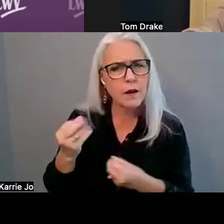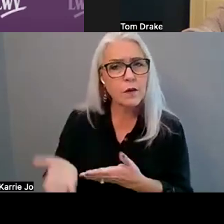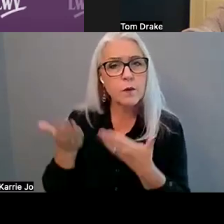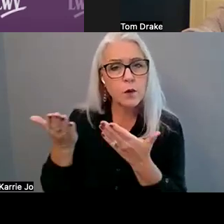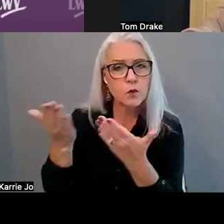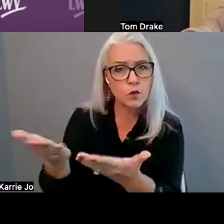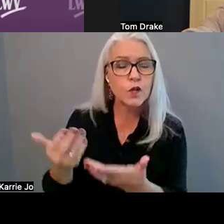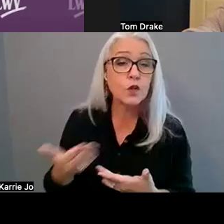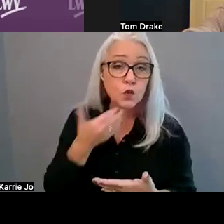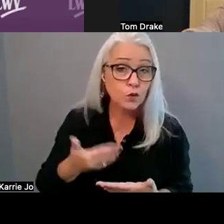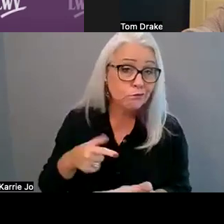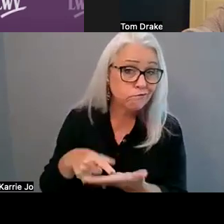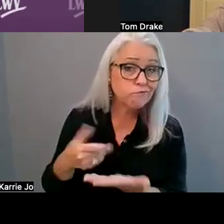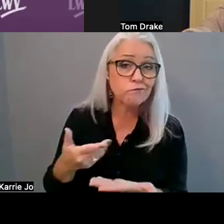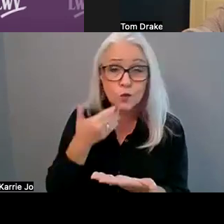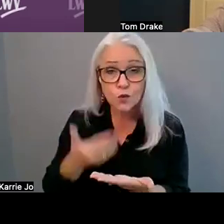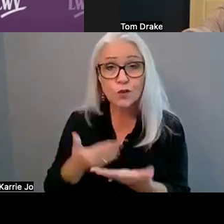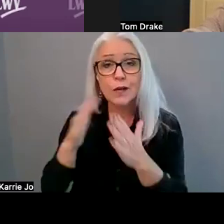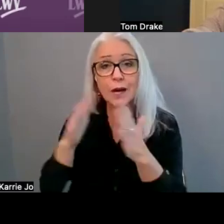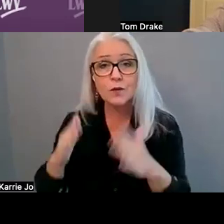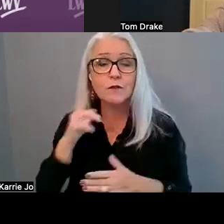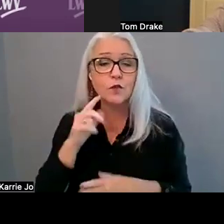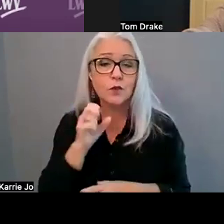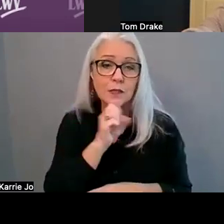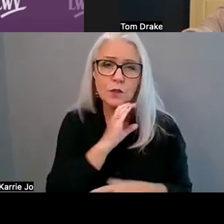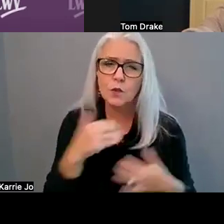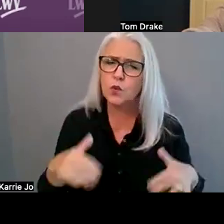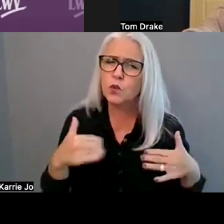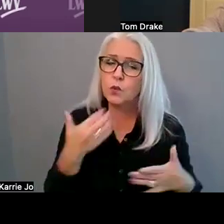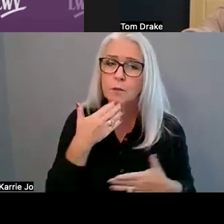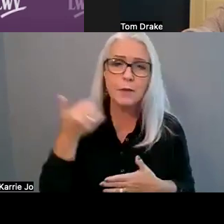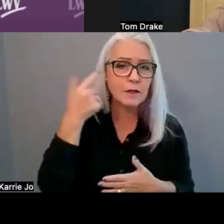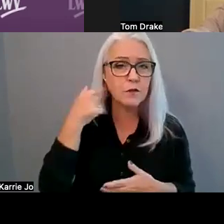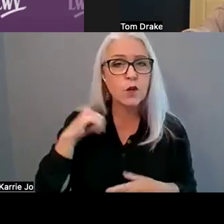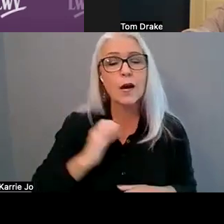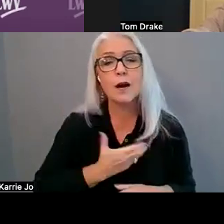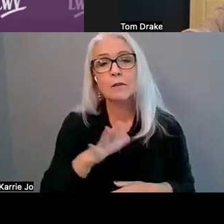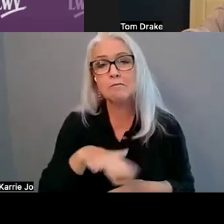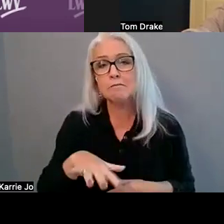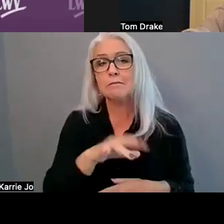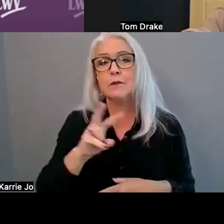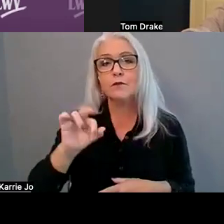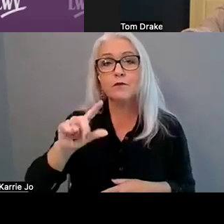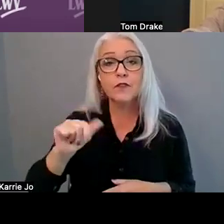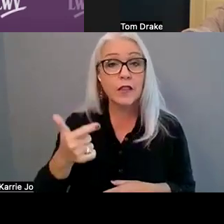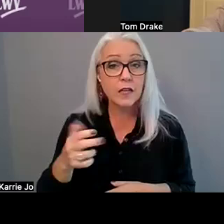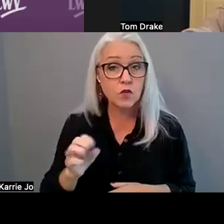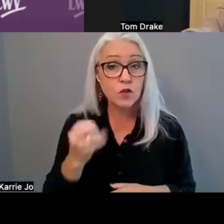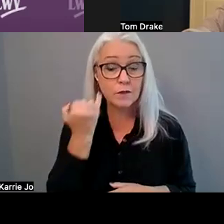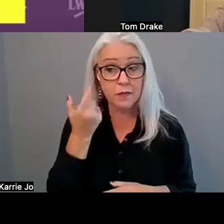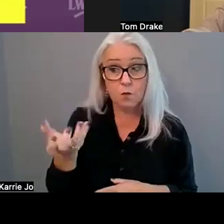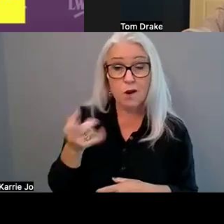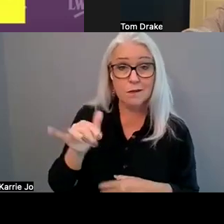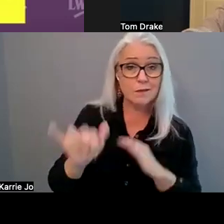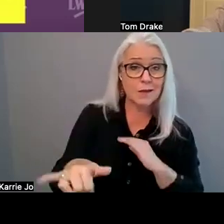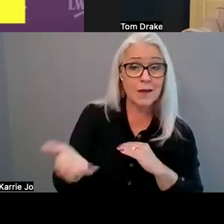affordable housing. This would be just a home run for the village, home run for our seniors, because I think it's very important. If they want to stay in place here